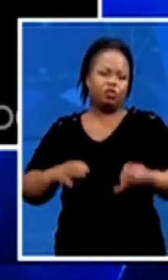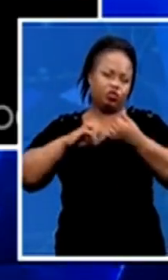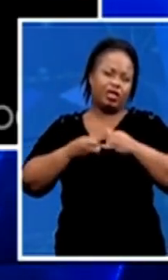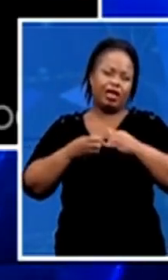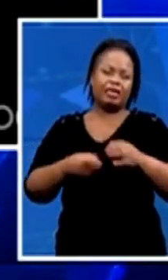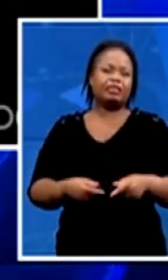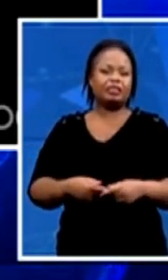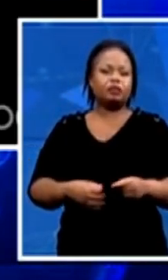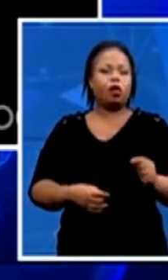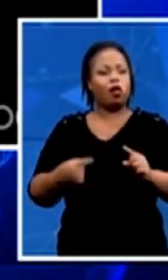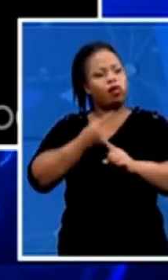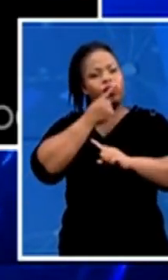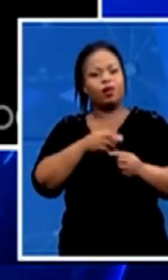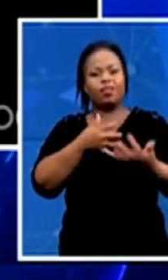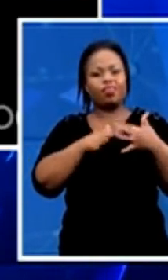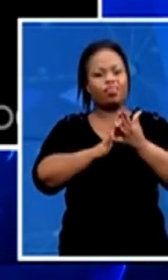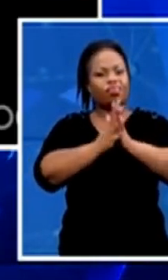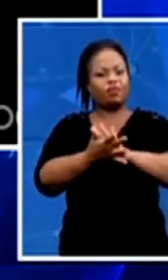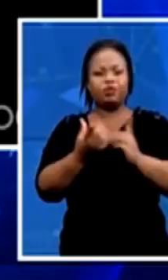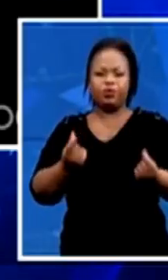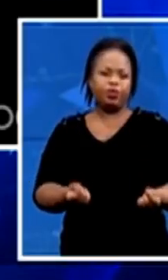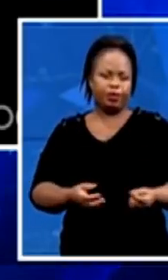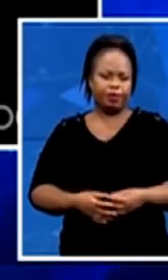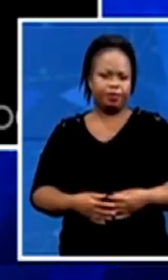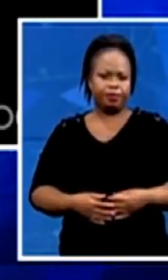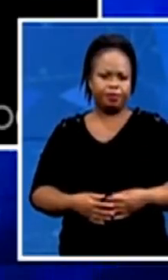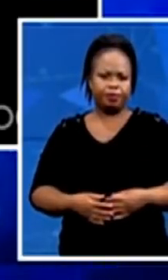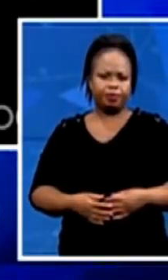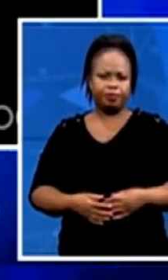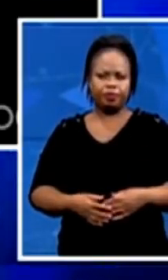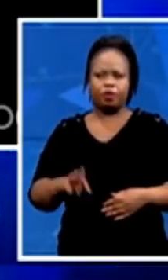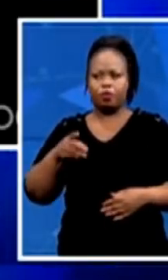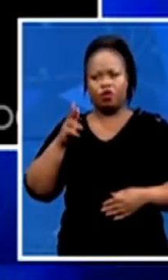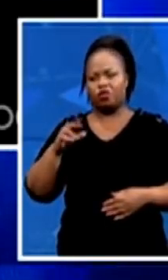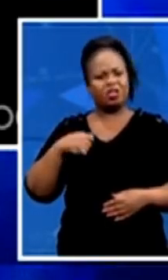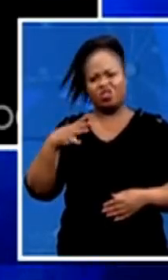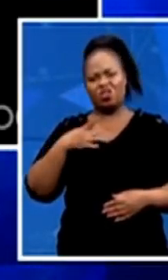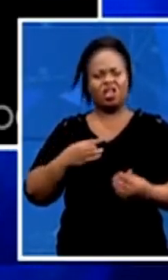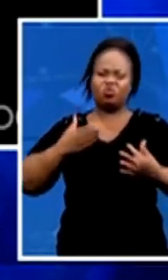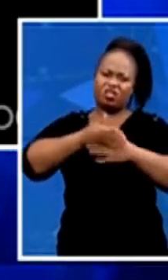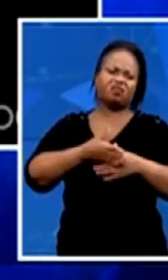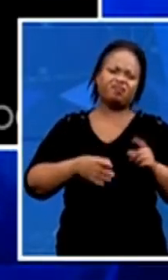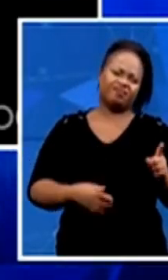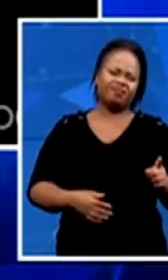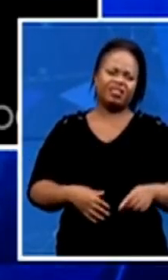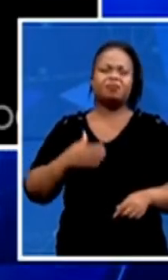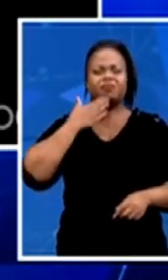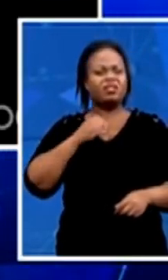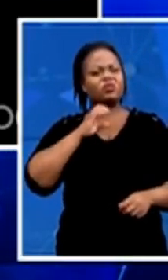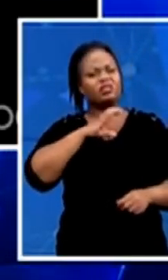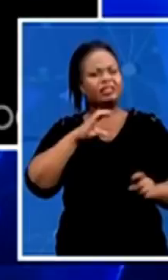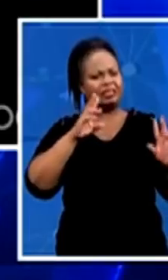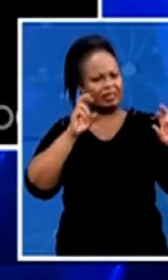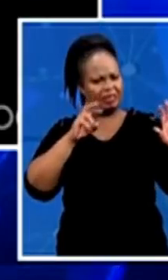So that's the reality. Sorry, Mr. Mpofu, I don't like interrupting counsel, but can I just stop you there? Mr. Zuma wasn't